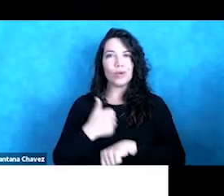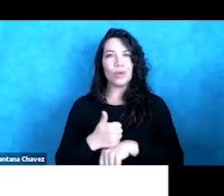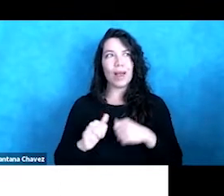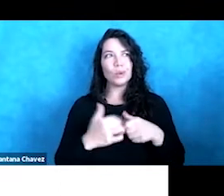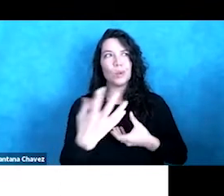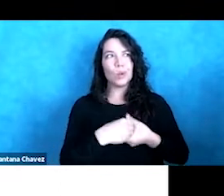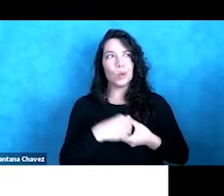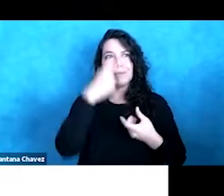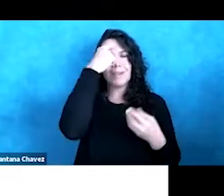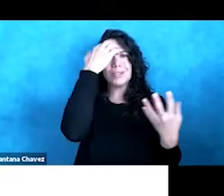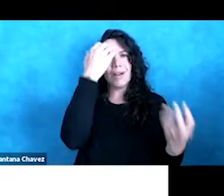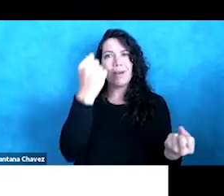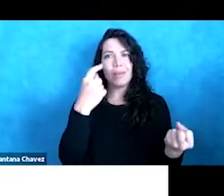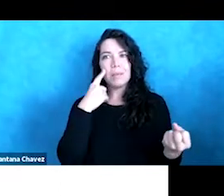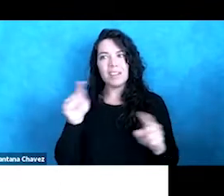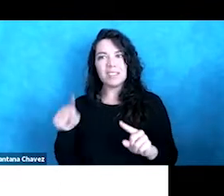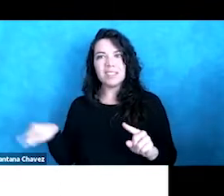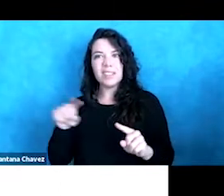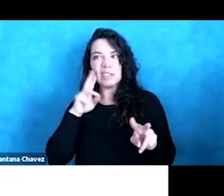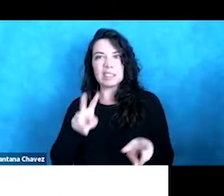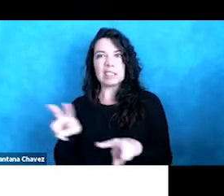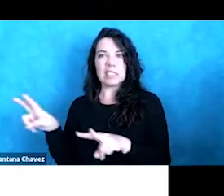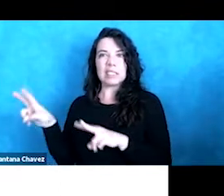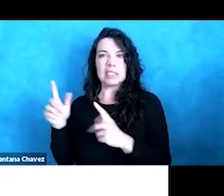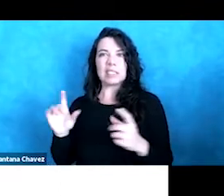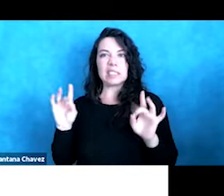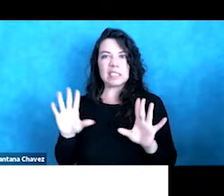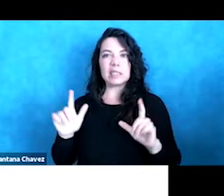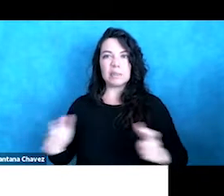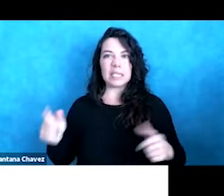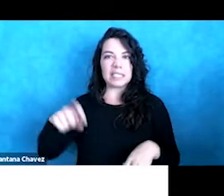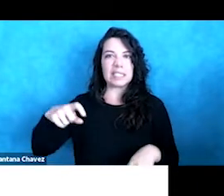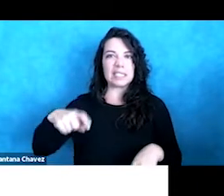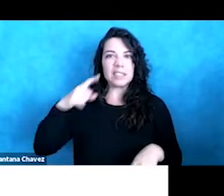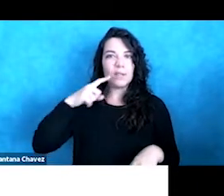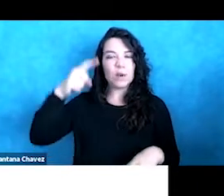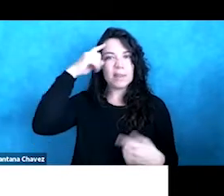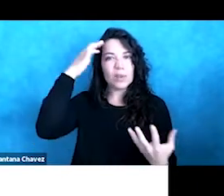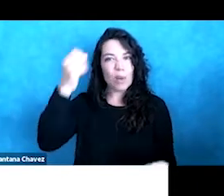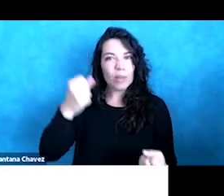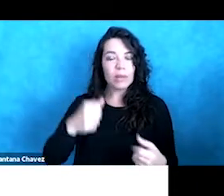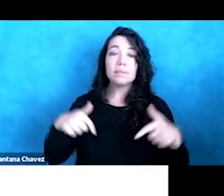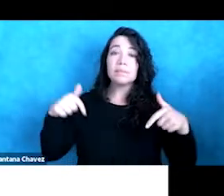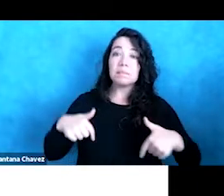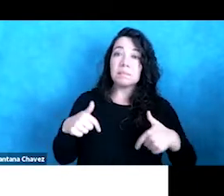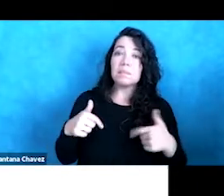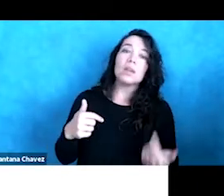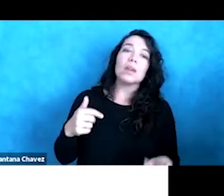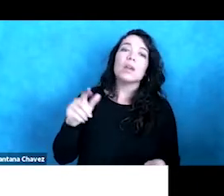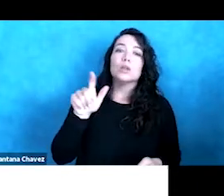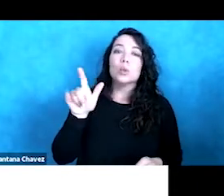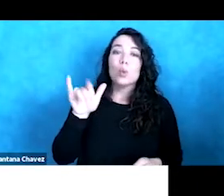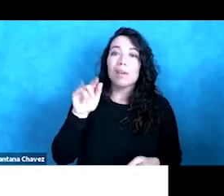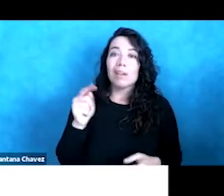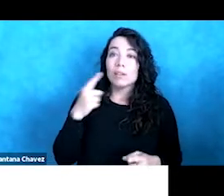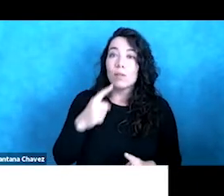mental health needs that they have observed. As a result, this toolkit is designed to provide the resources that programs need to